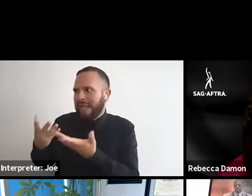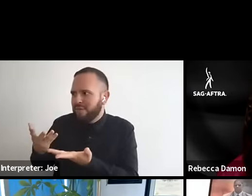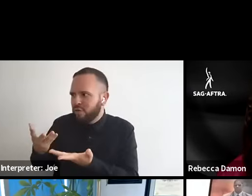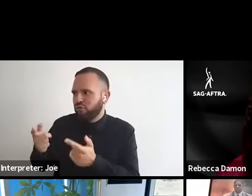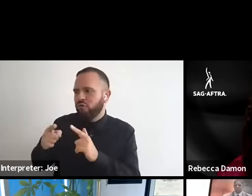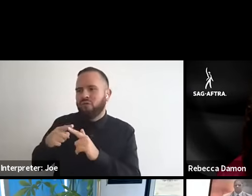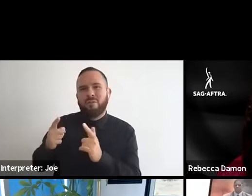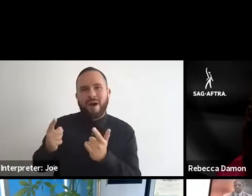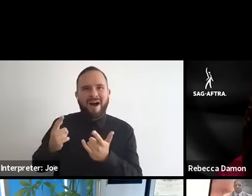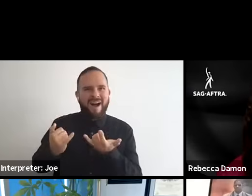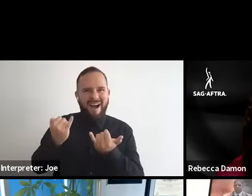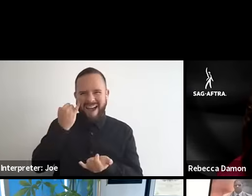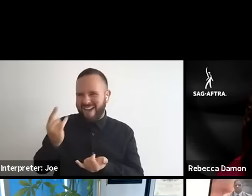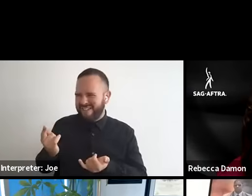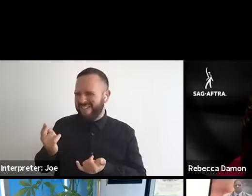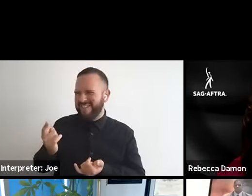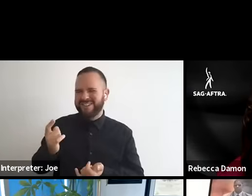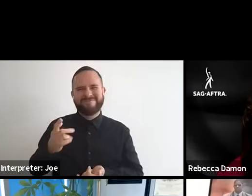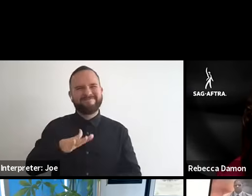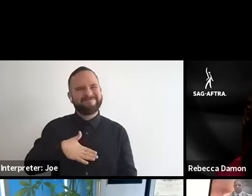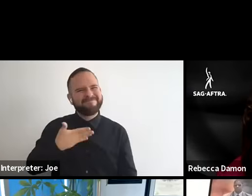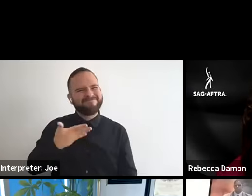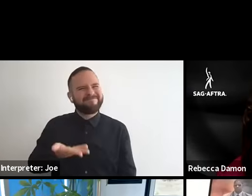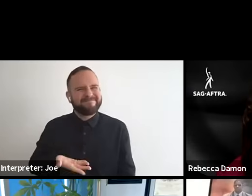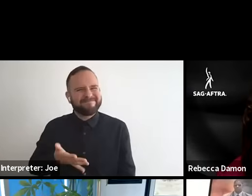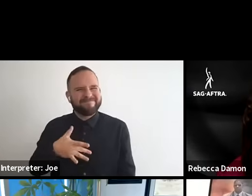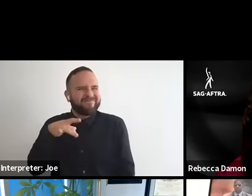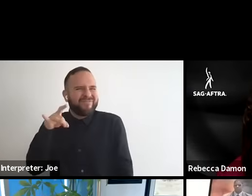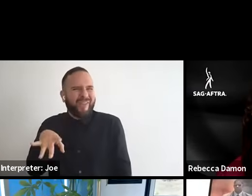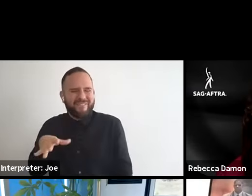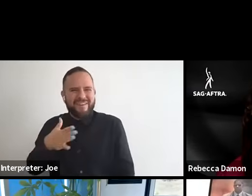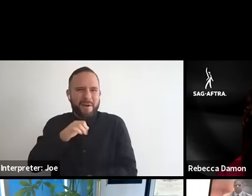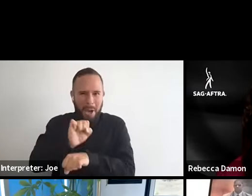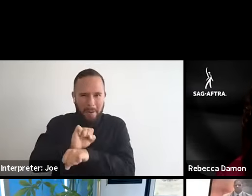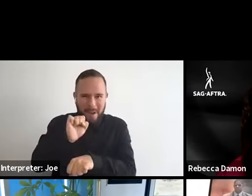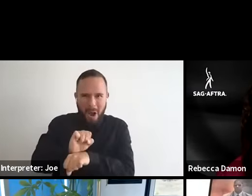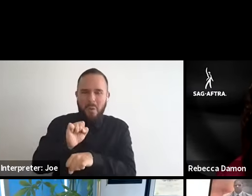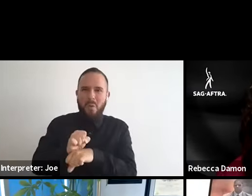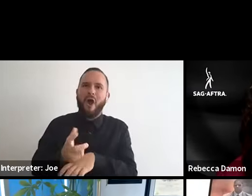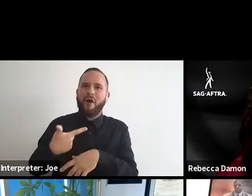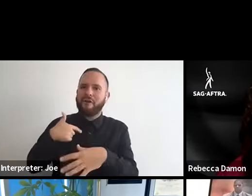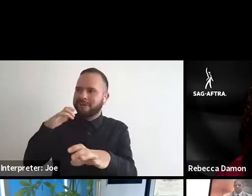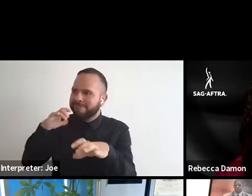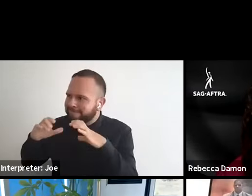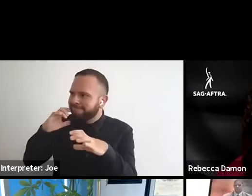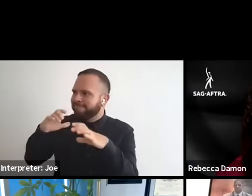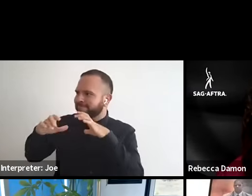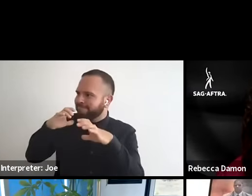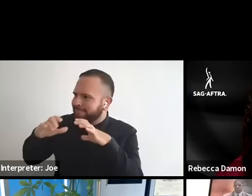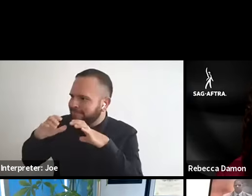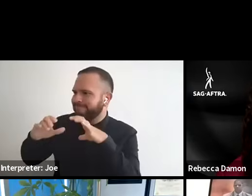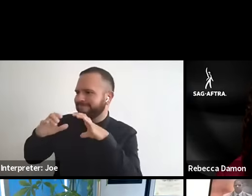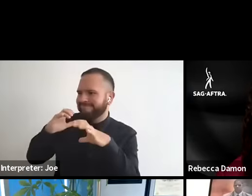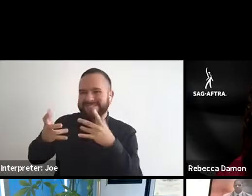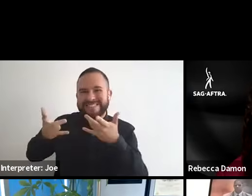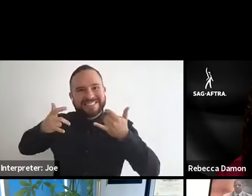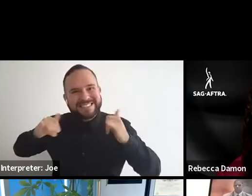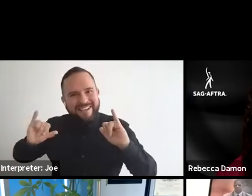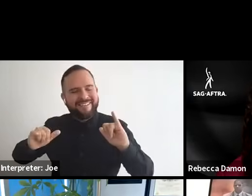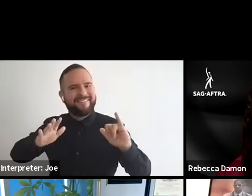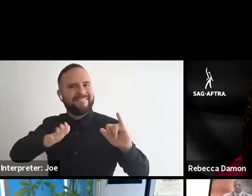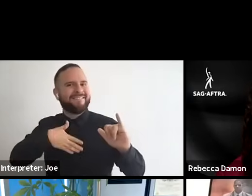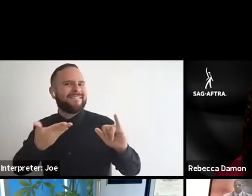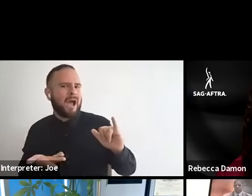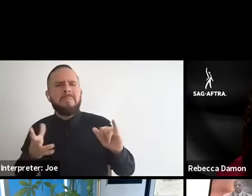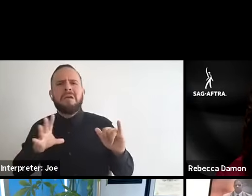if you're unhappy with what I'm bringing to the table, even after we've had these conversations, then yes, I mean, then it can be a mutual decision that maybe